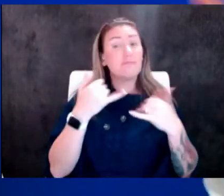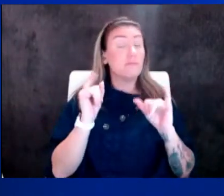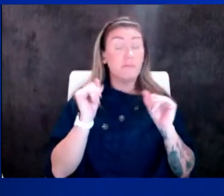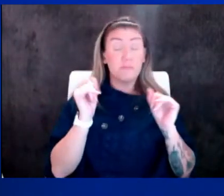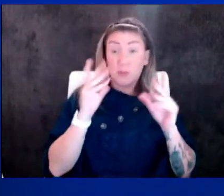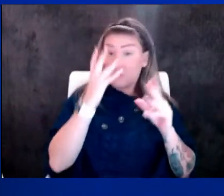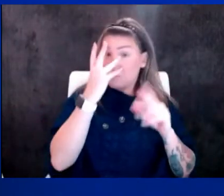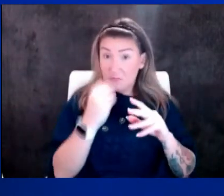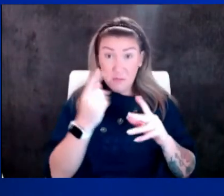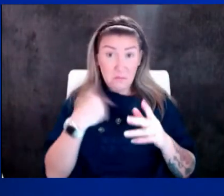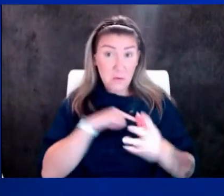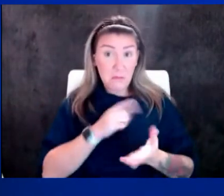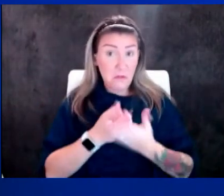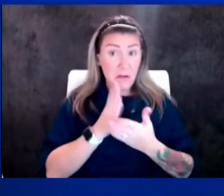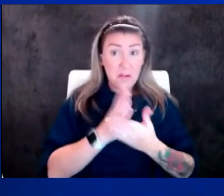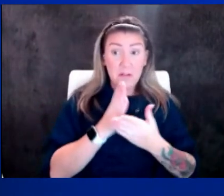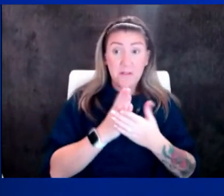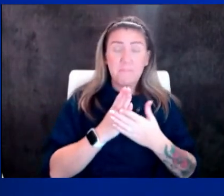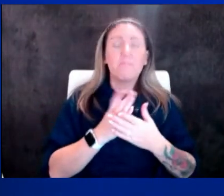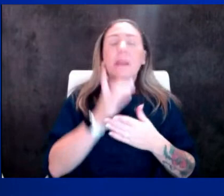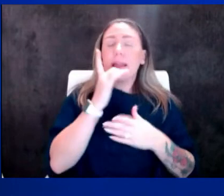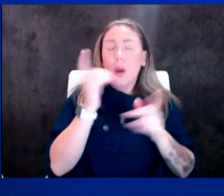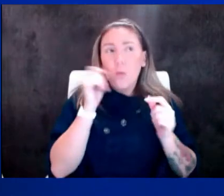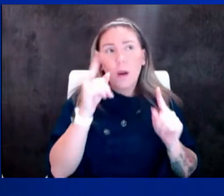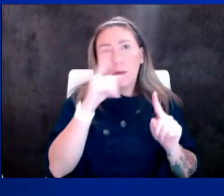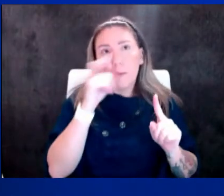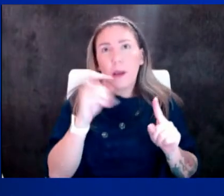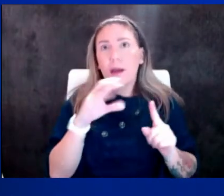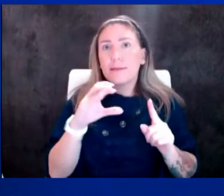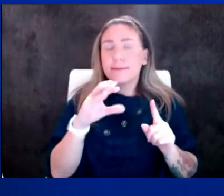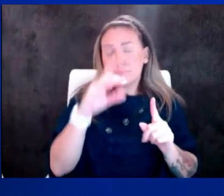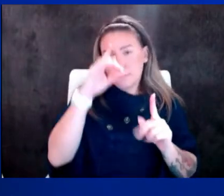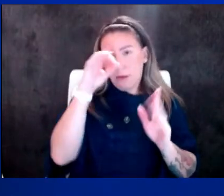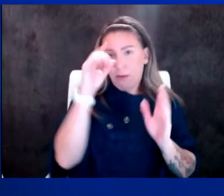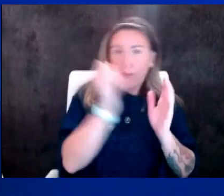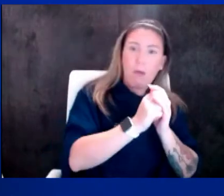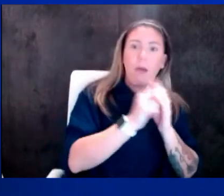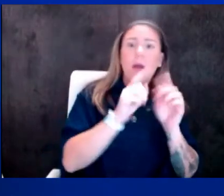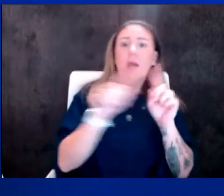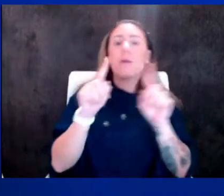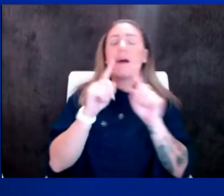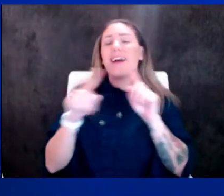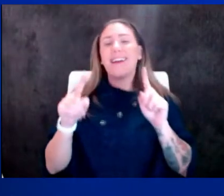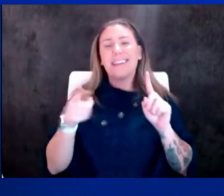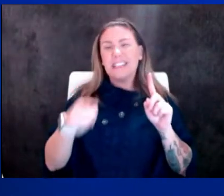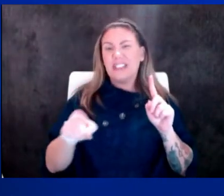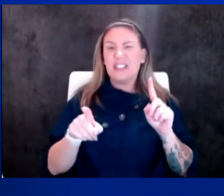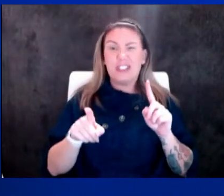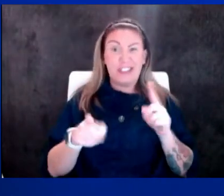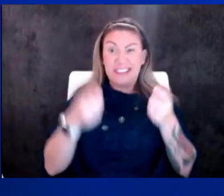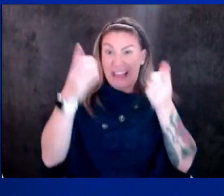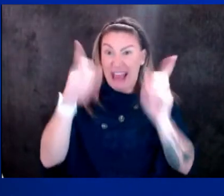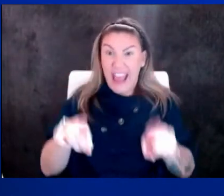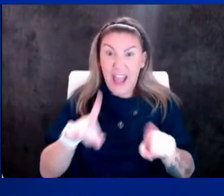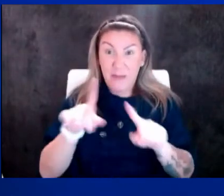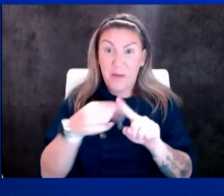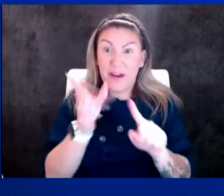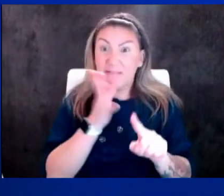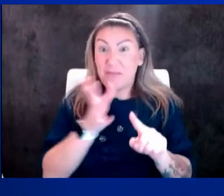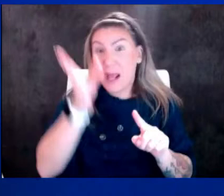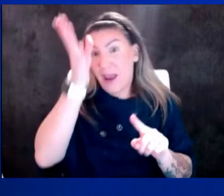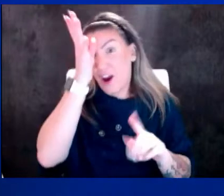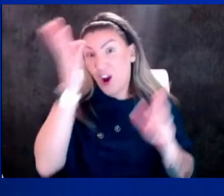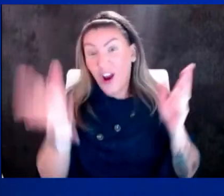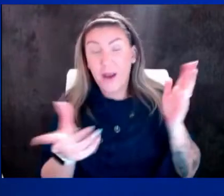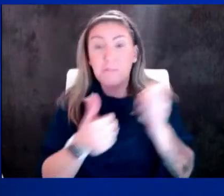think she did wake up because she had a concussion. She landed on a carpeted floor, fortunately. But, you know, those things, they just happen when you're a parent. And most of the time it's